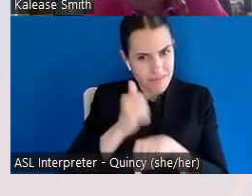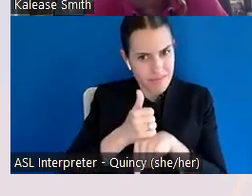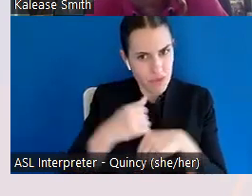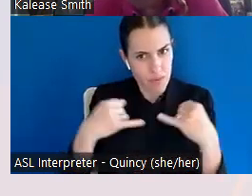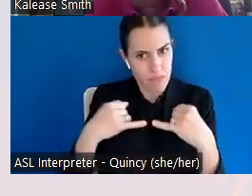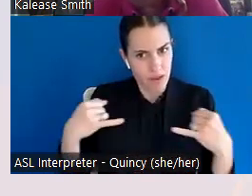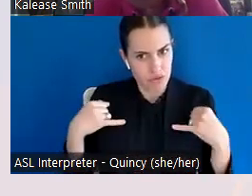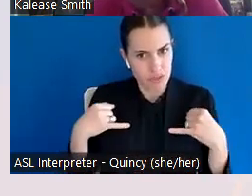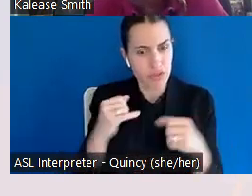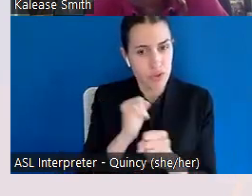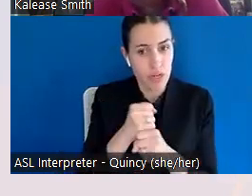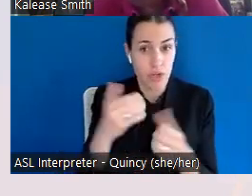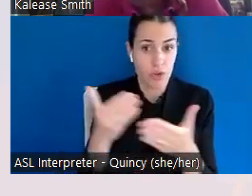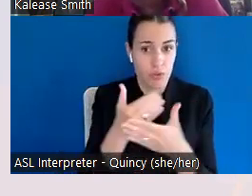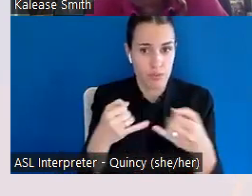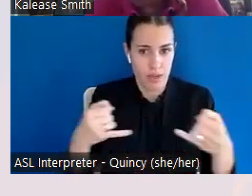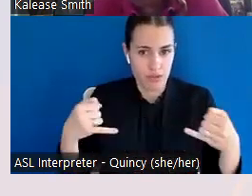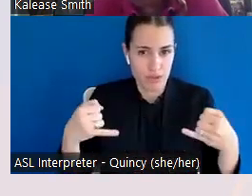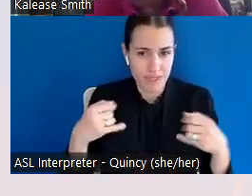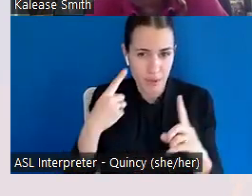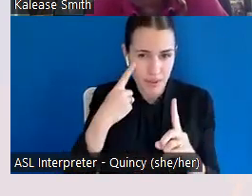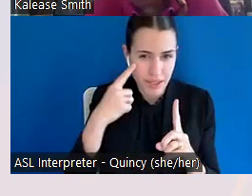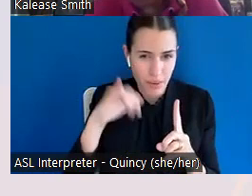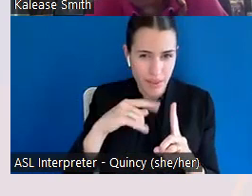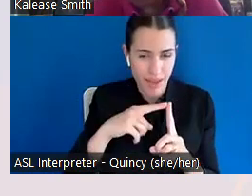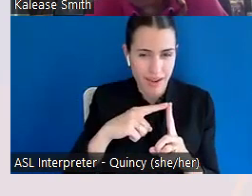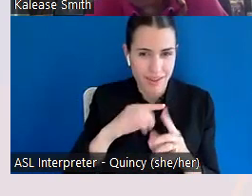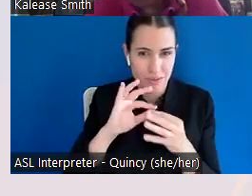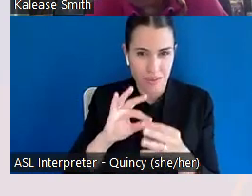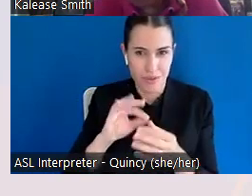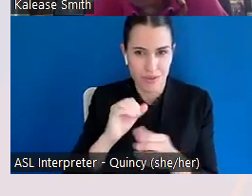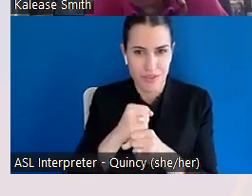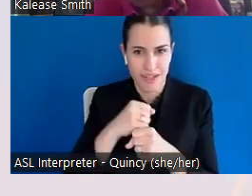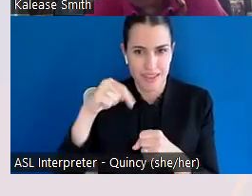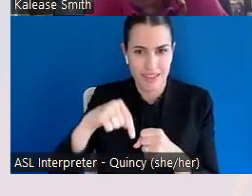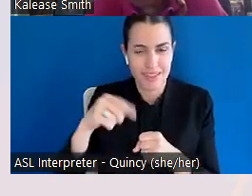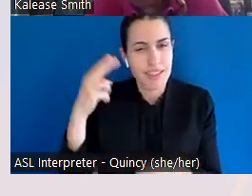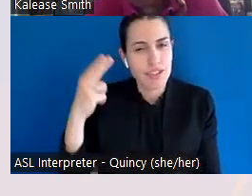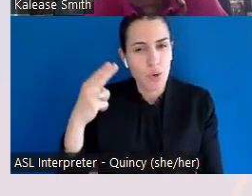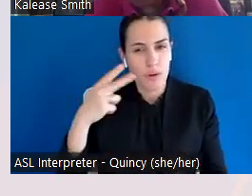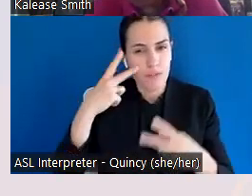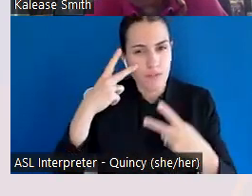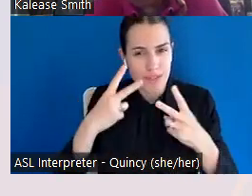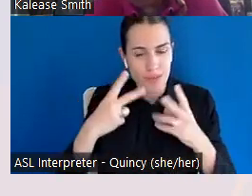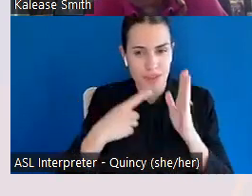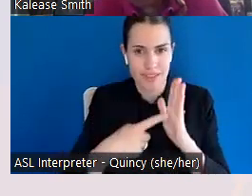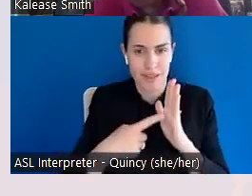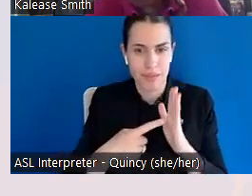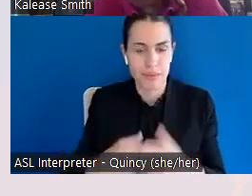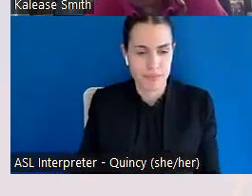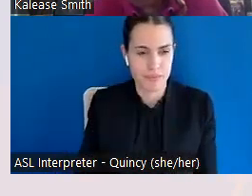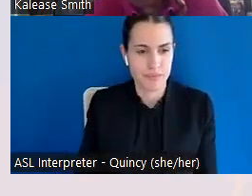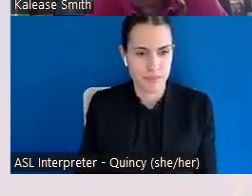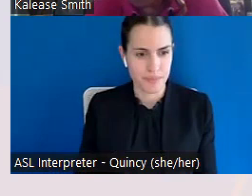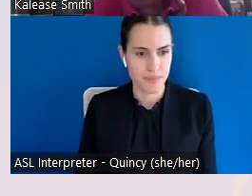So this is just one example that I was thinking of when putting this presentation together as a historical visual example. But with that being